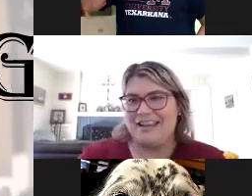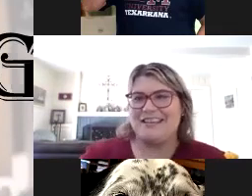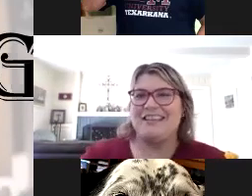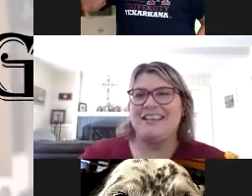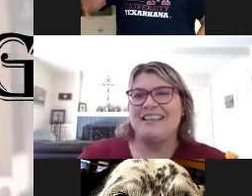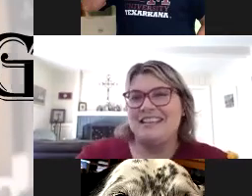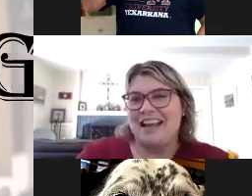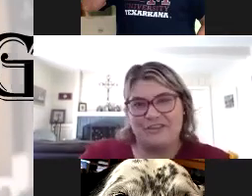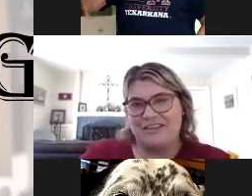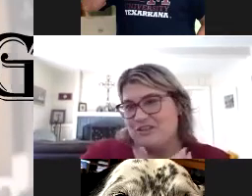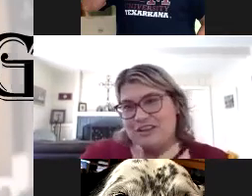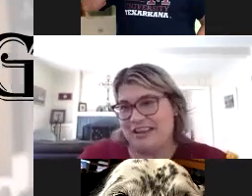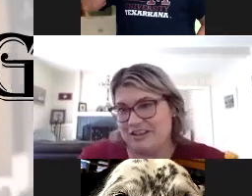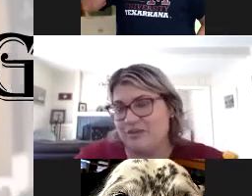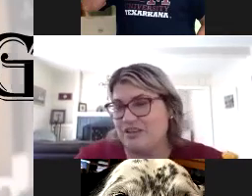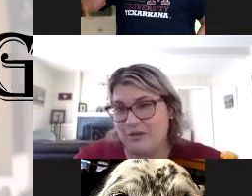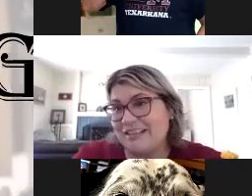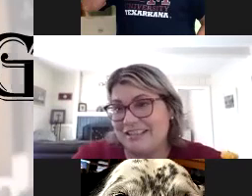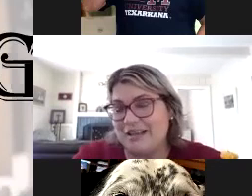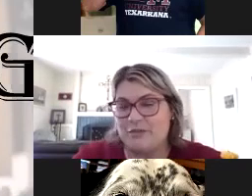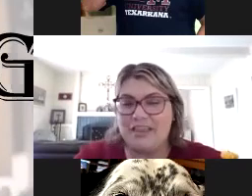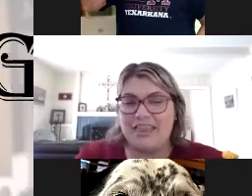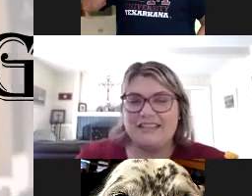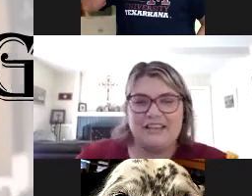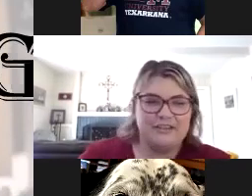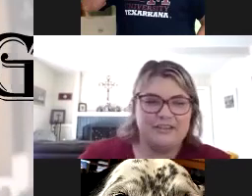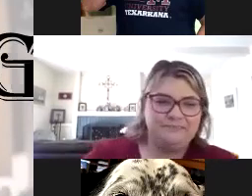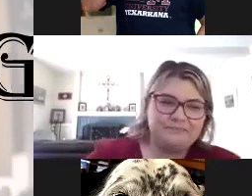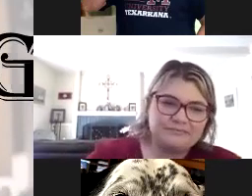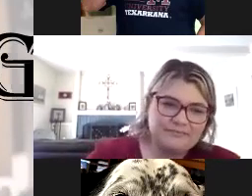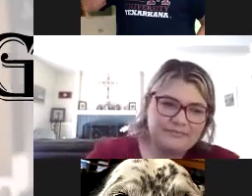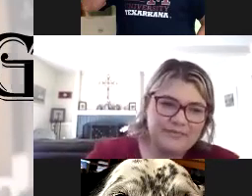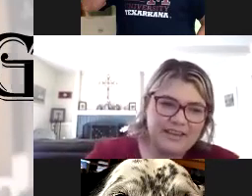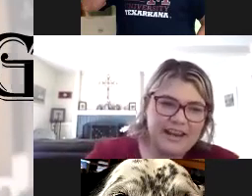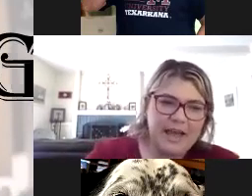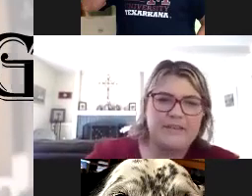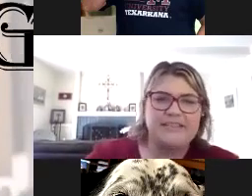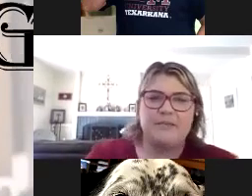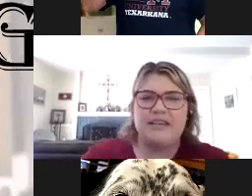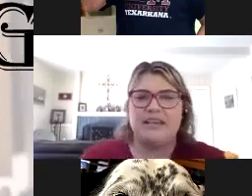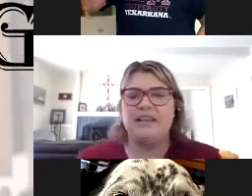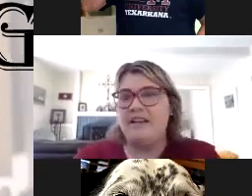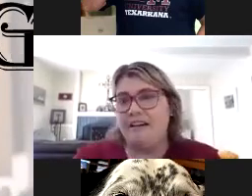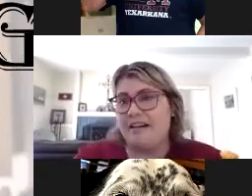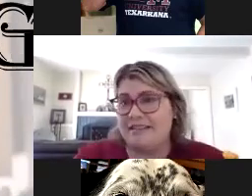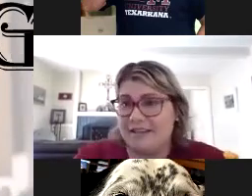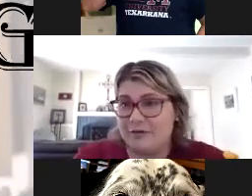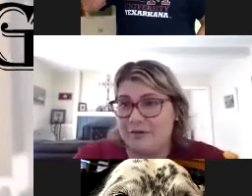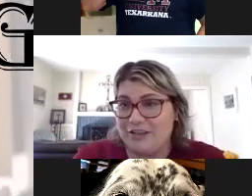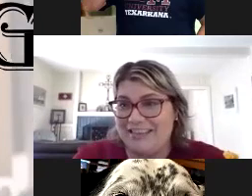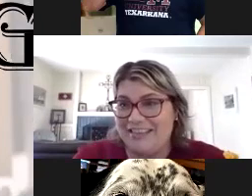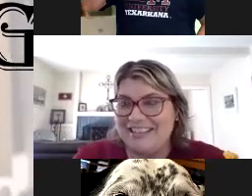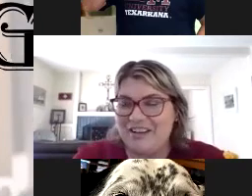Monday after the general election, which is always in December. This year, it happens to be on